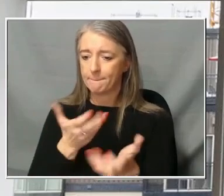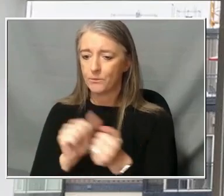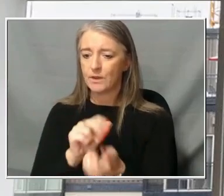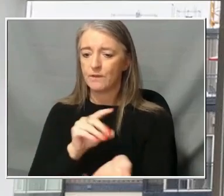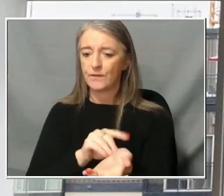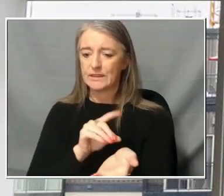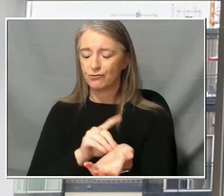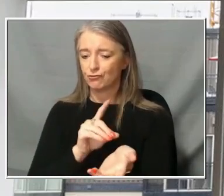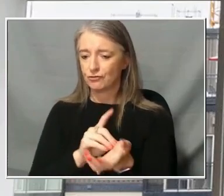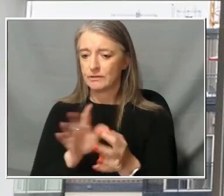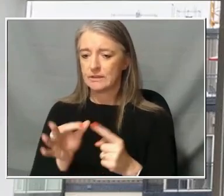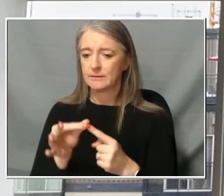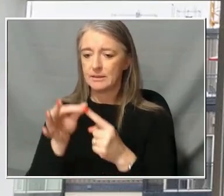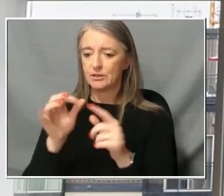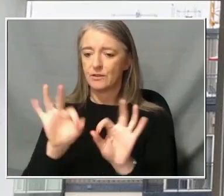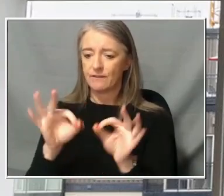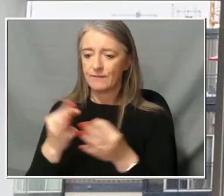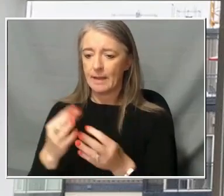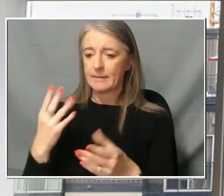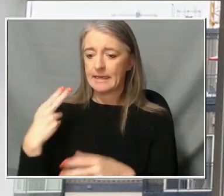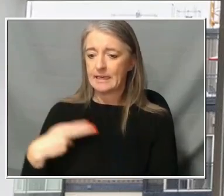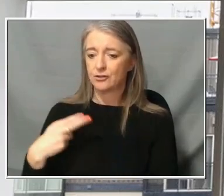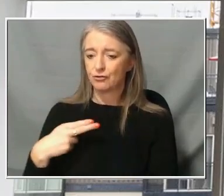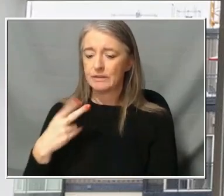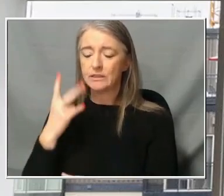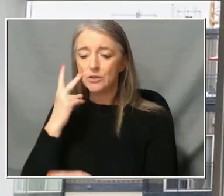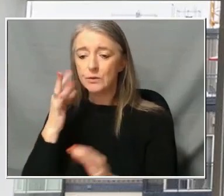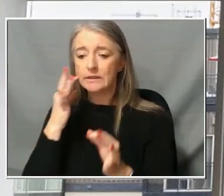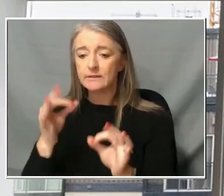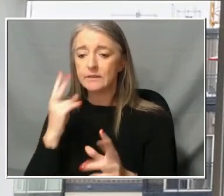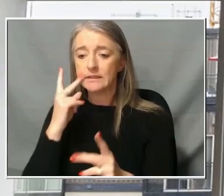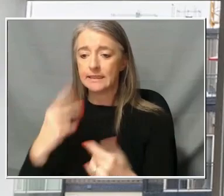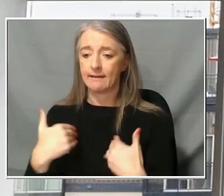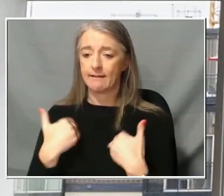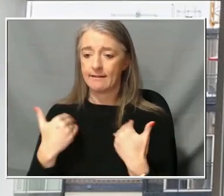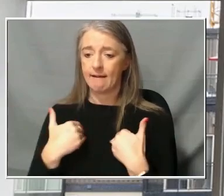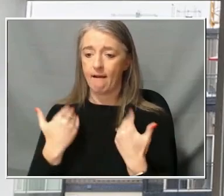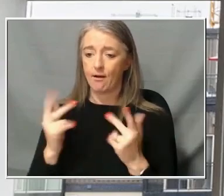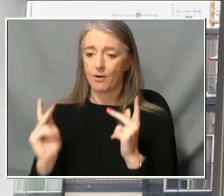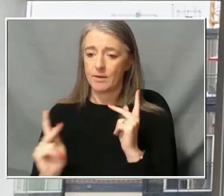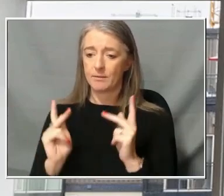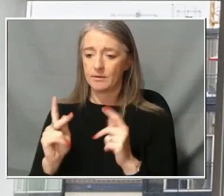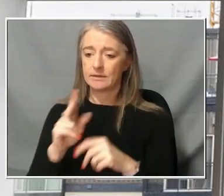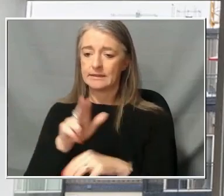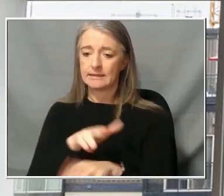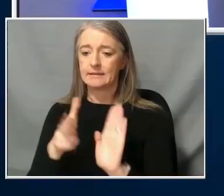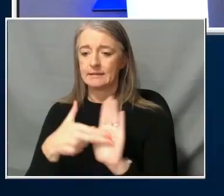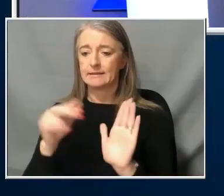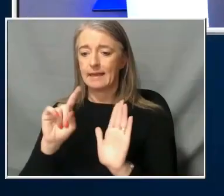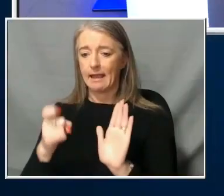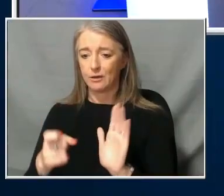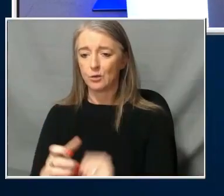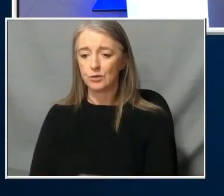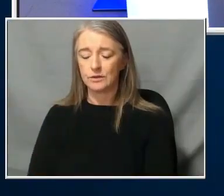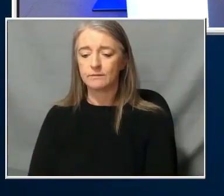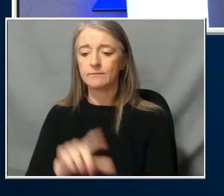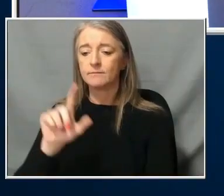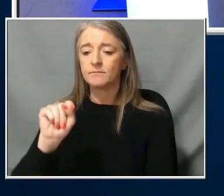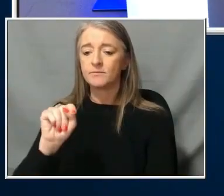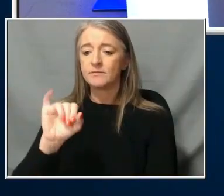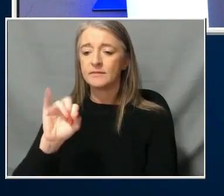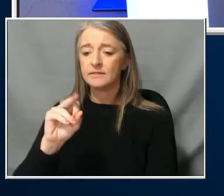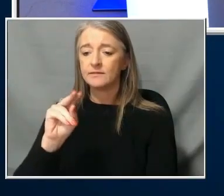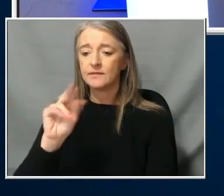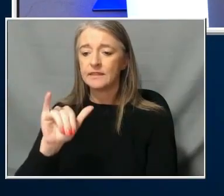Especially, with family history, you'll definitely see younger and younger patients being diagnosed. Tiffany, did you know if you